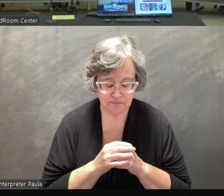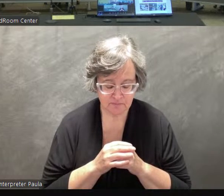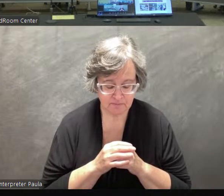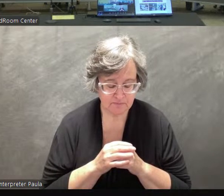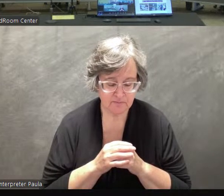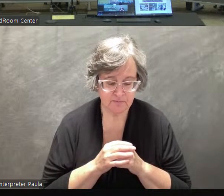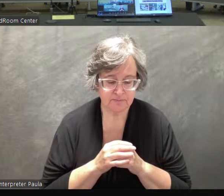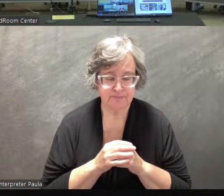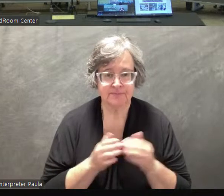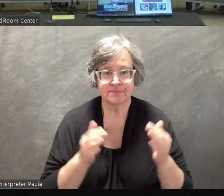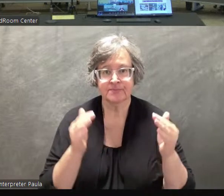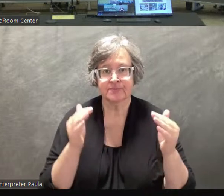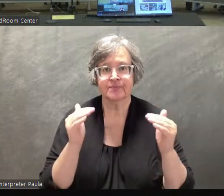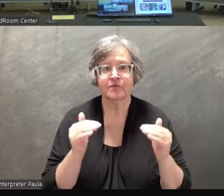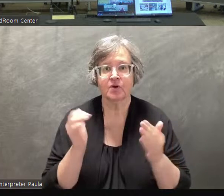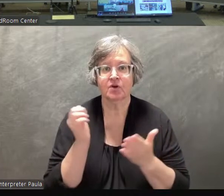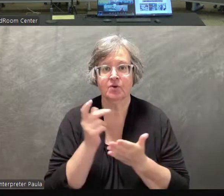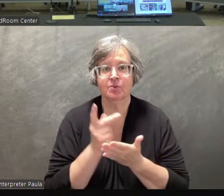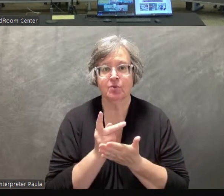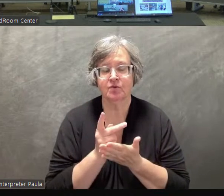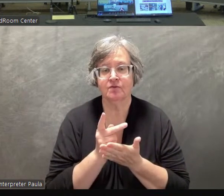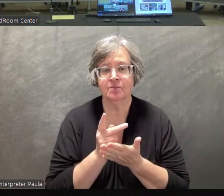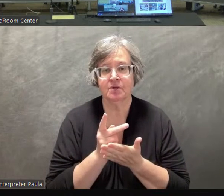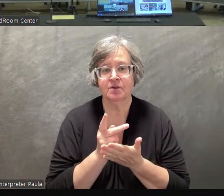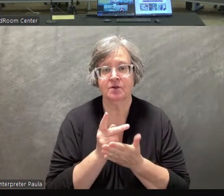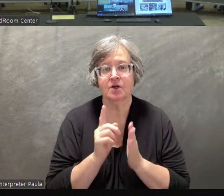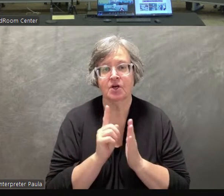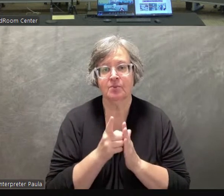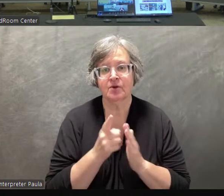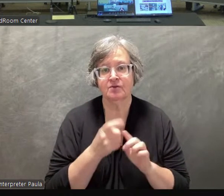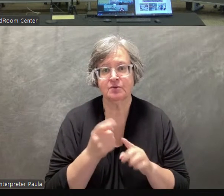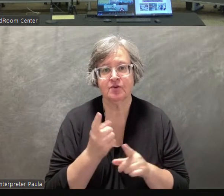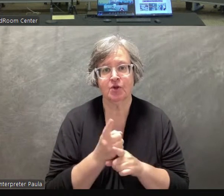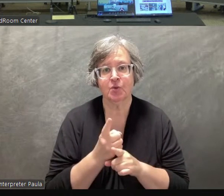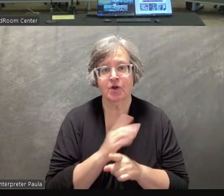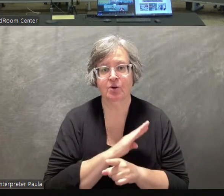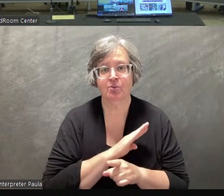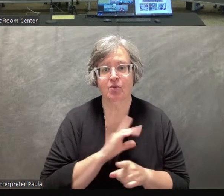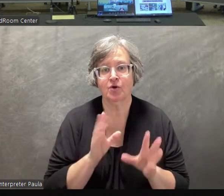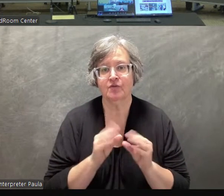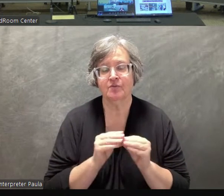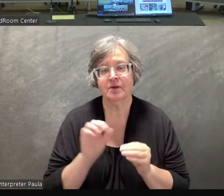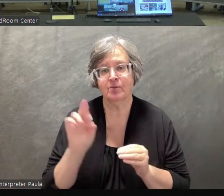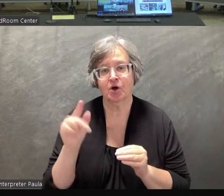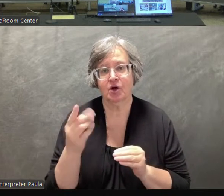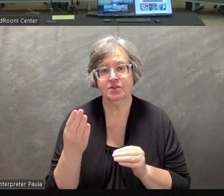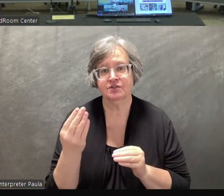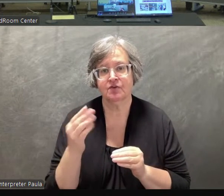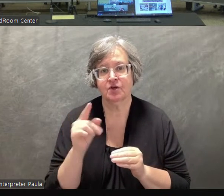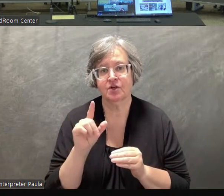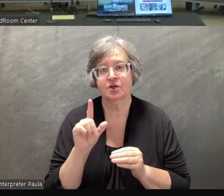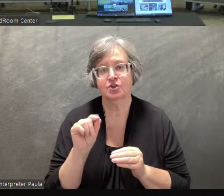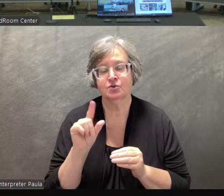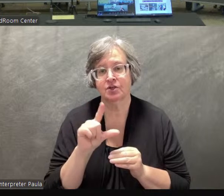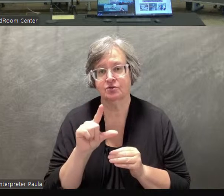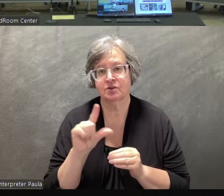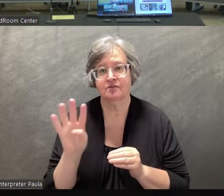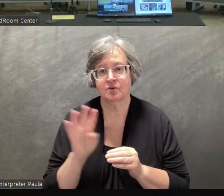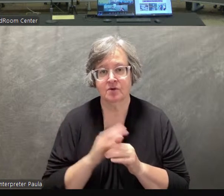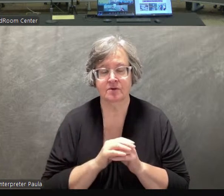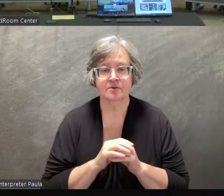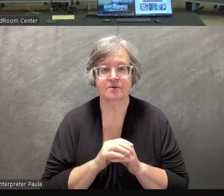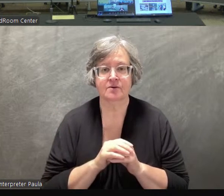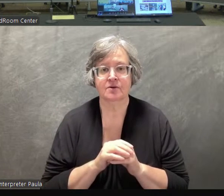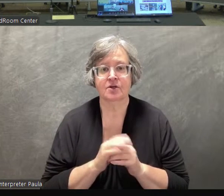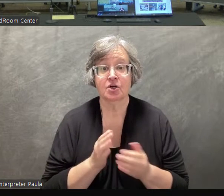Our next order of business is the approval of the minutes of the regular board meeting of August 14th, 2024. I